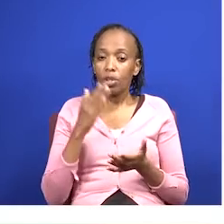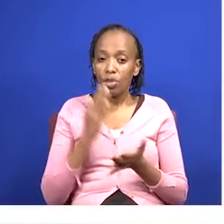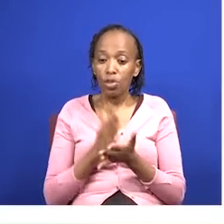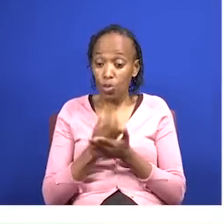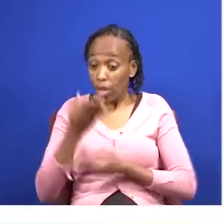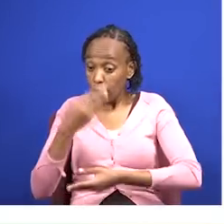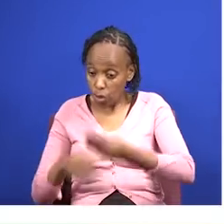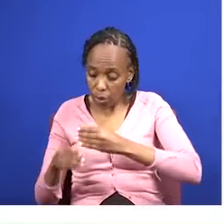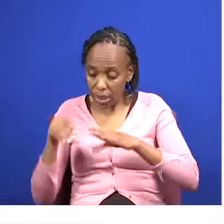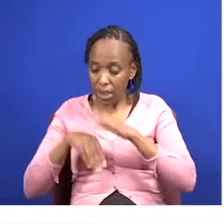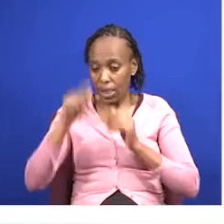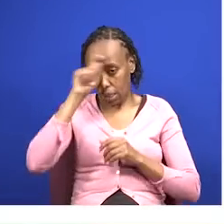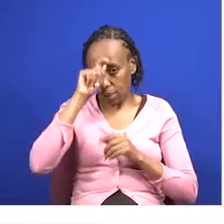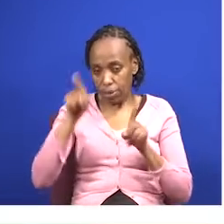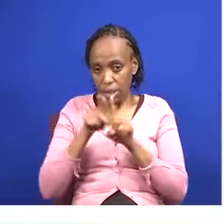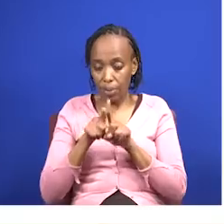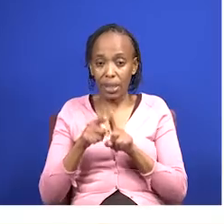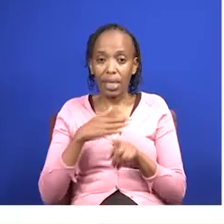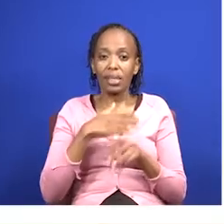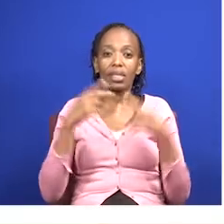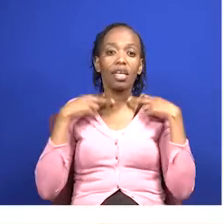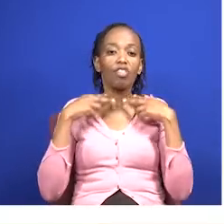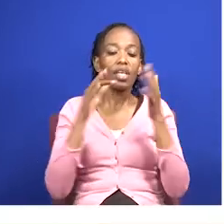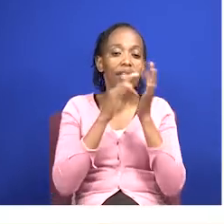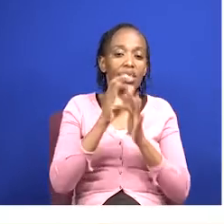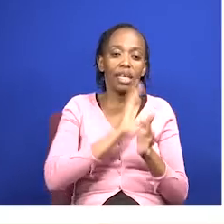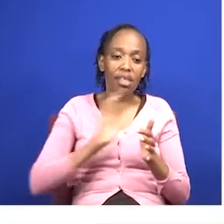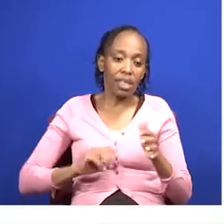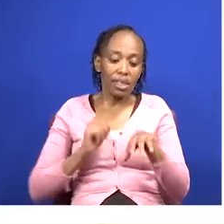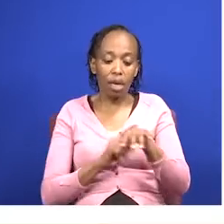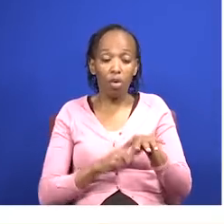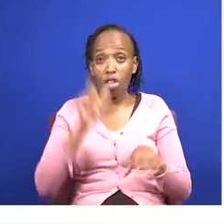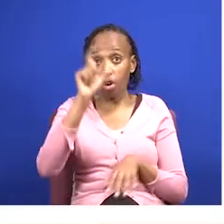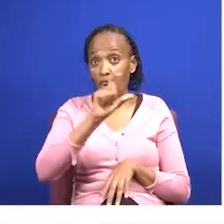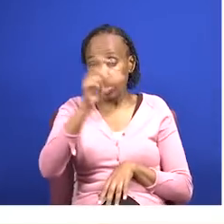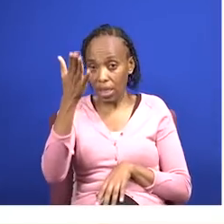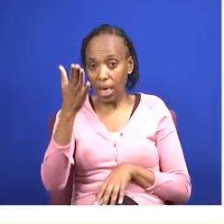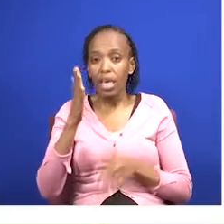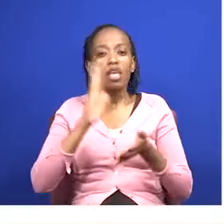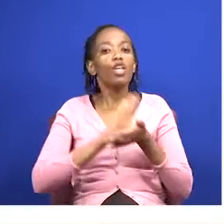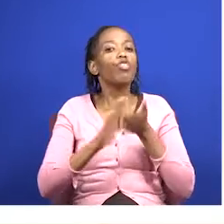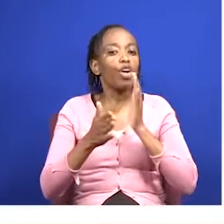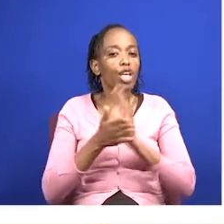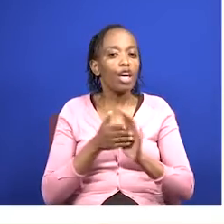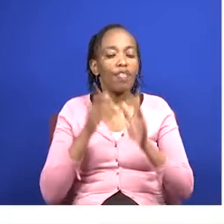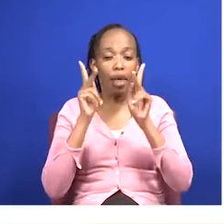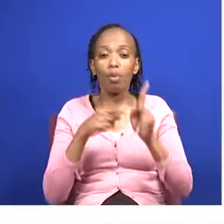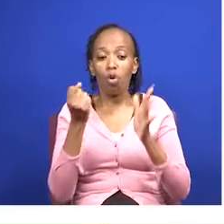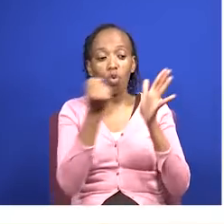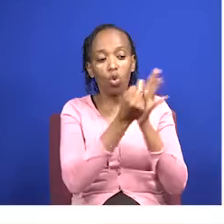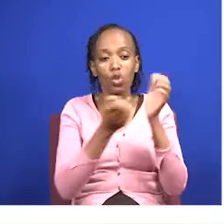to Egypt as a slave. What about Jesus Christ? When he was on the cross, he forgave those